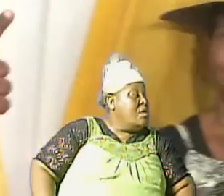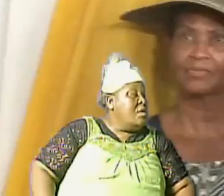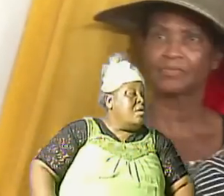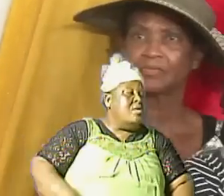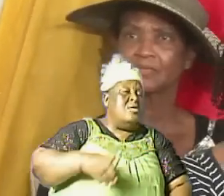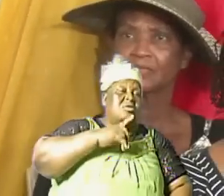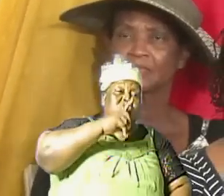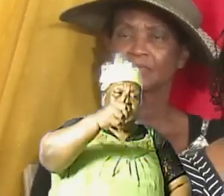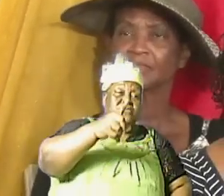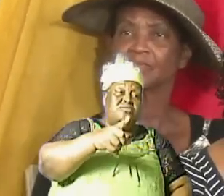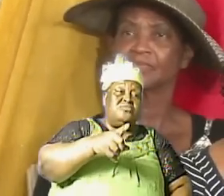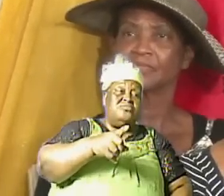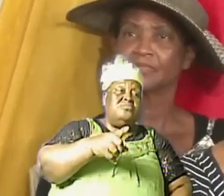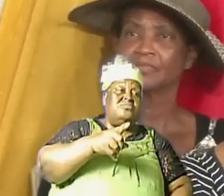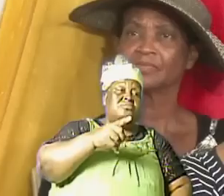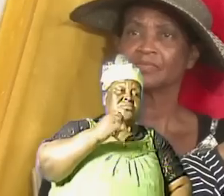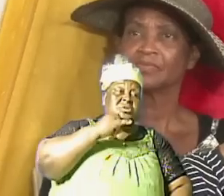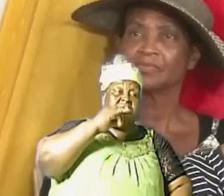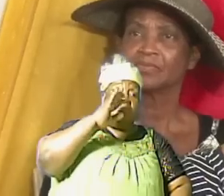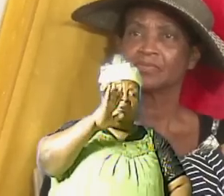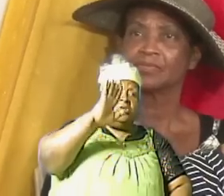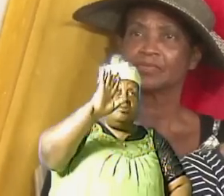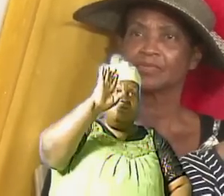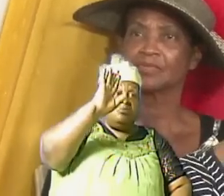Your fact is a reality.